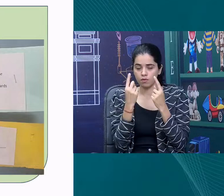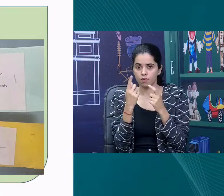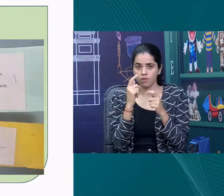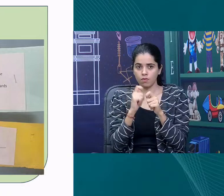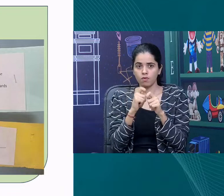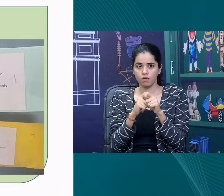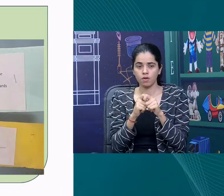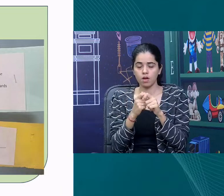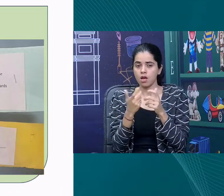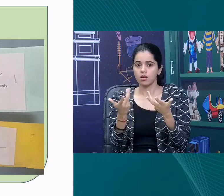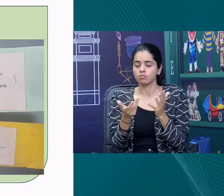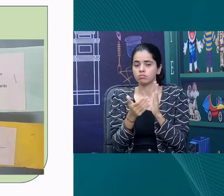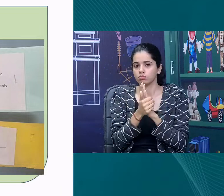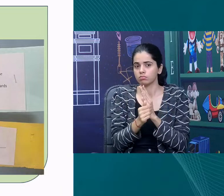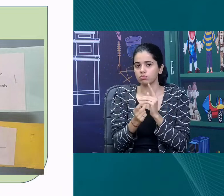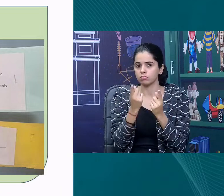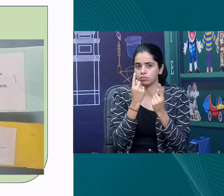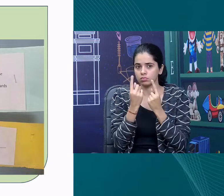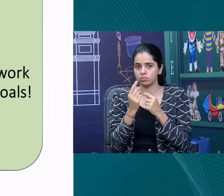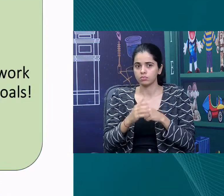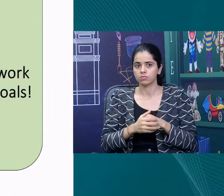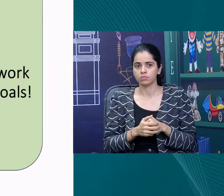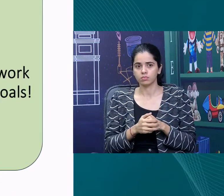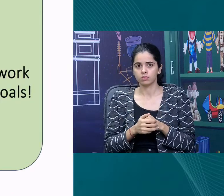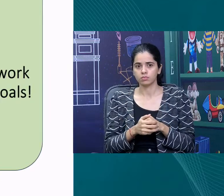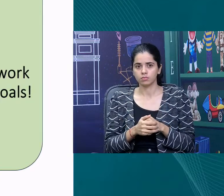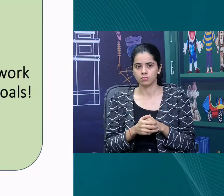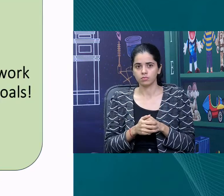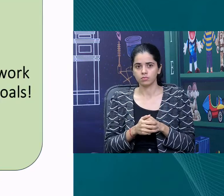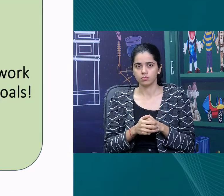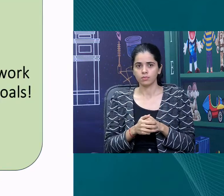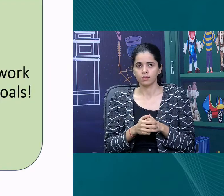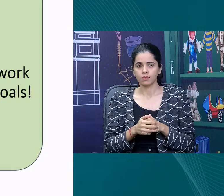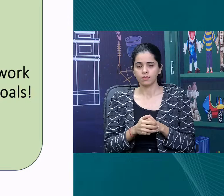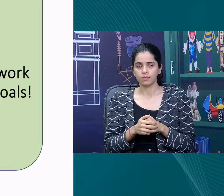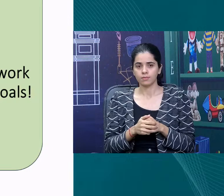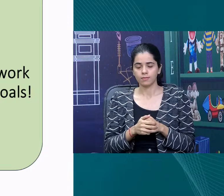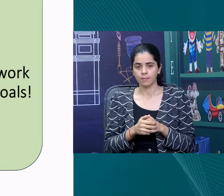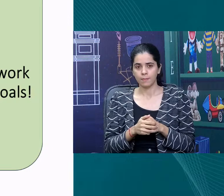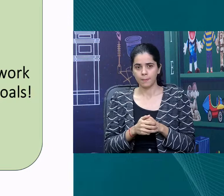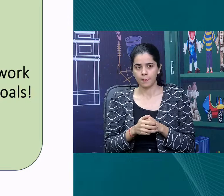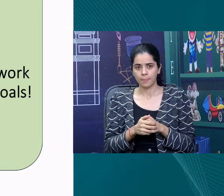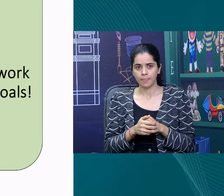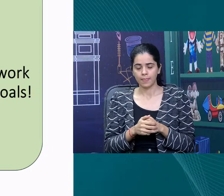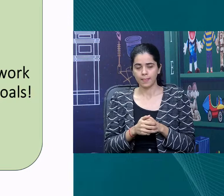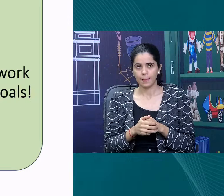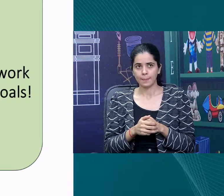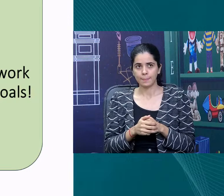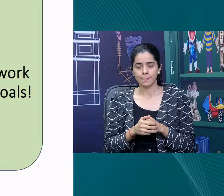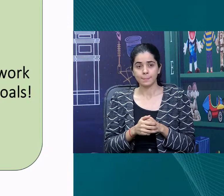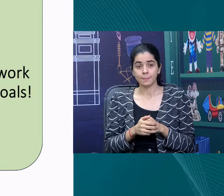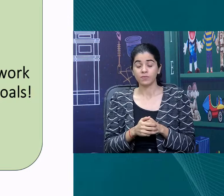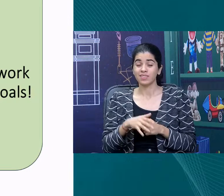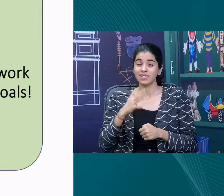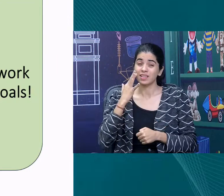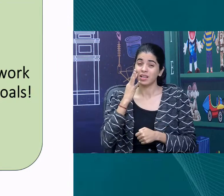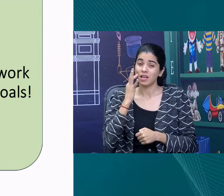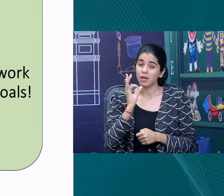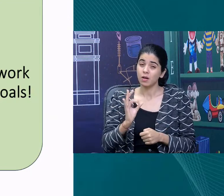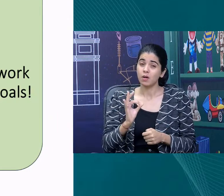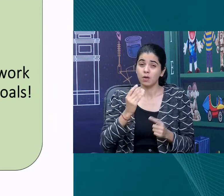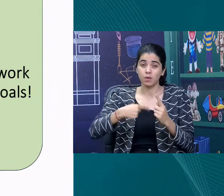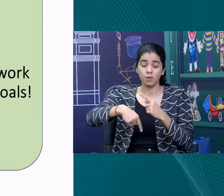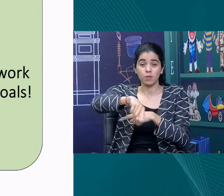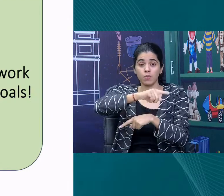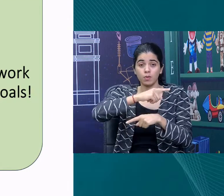of the children. And yes, the last slide. Just 2 minutes of this. The most important